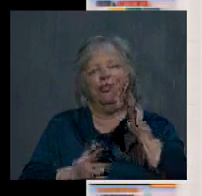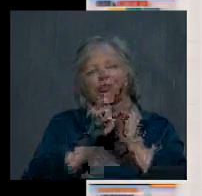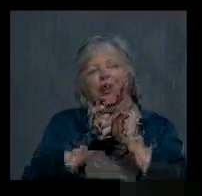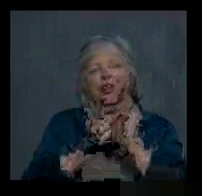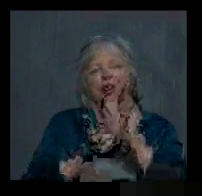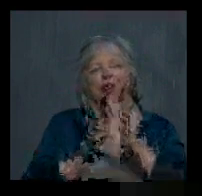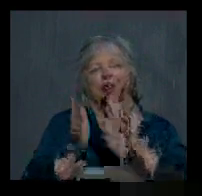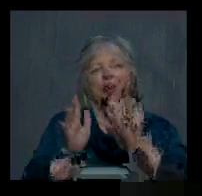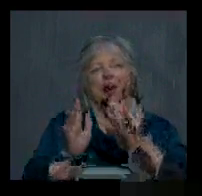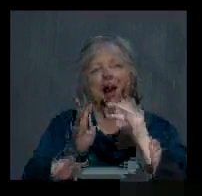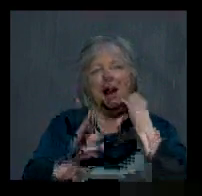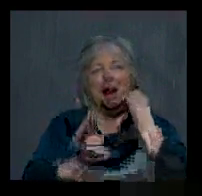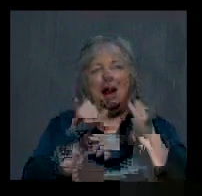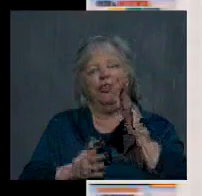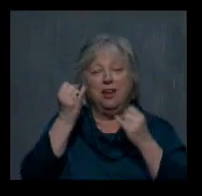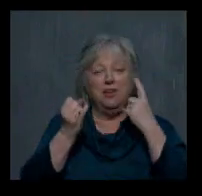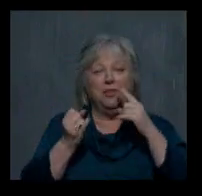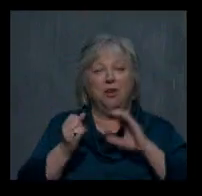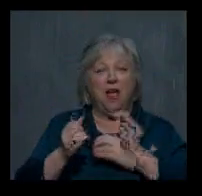great ideas for